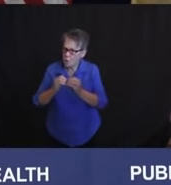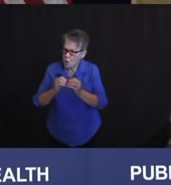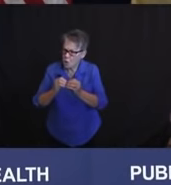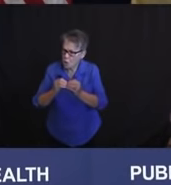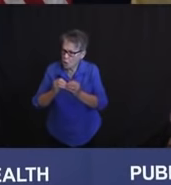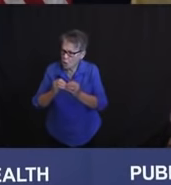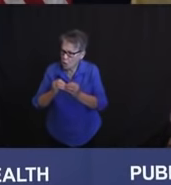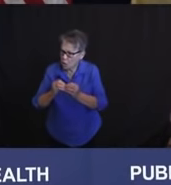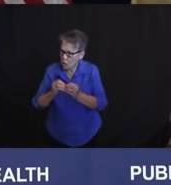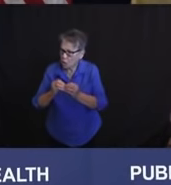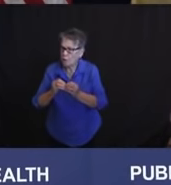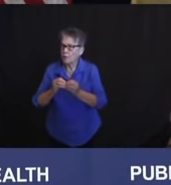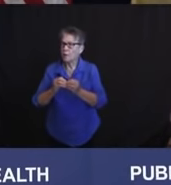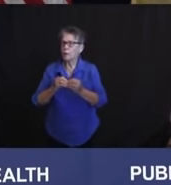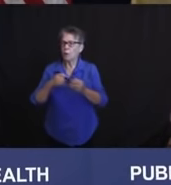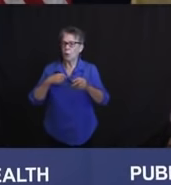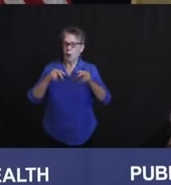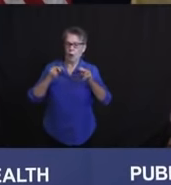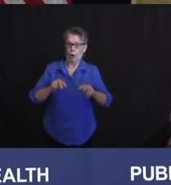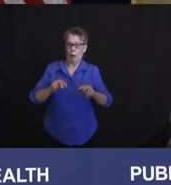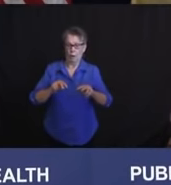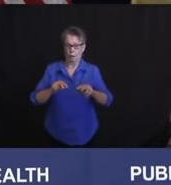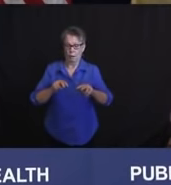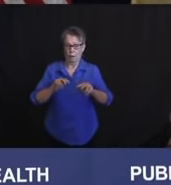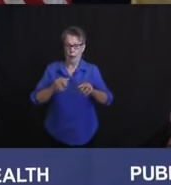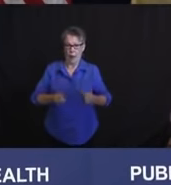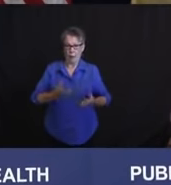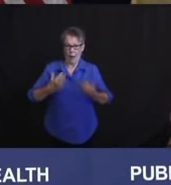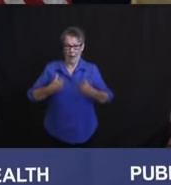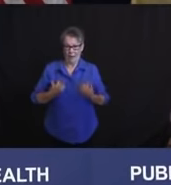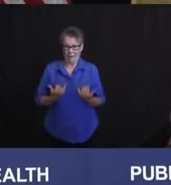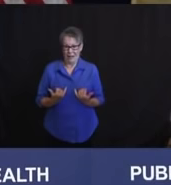chains and processes, that we will be